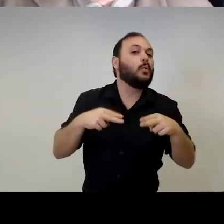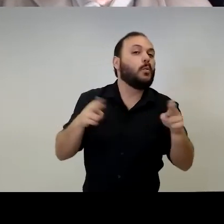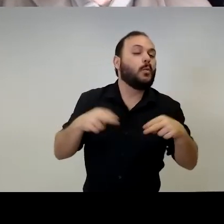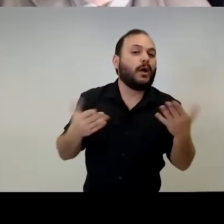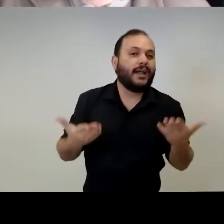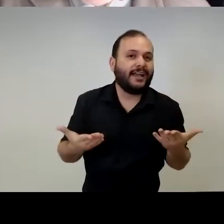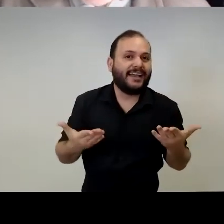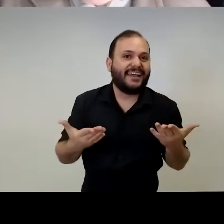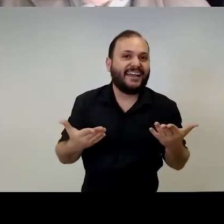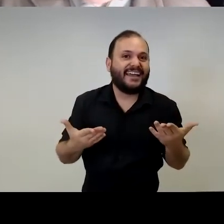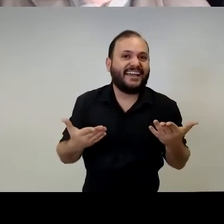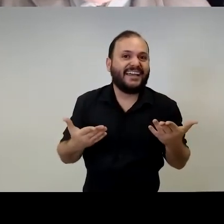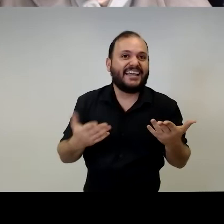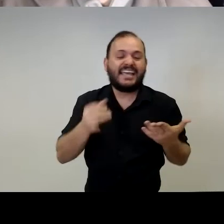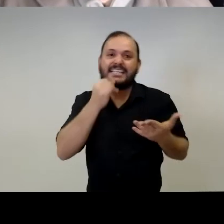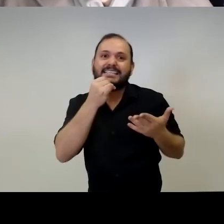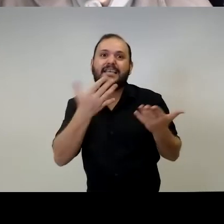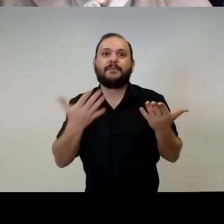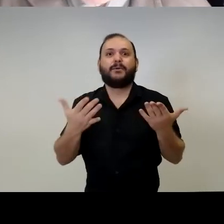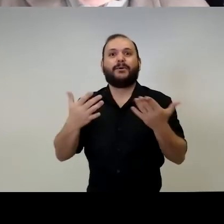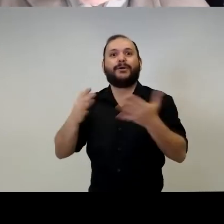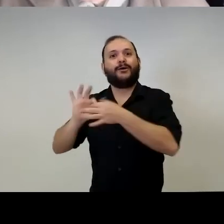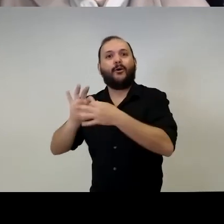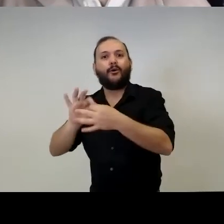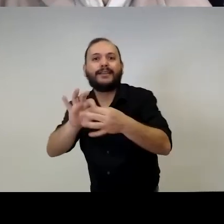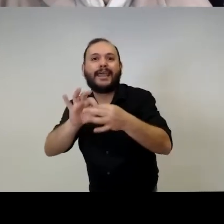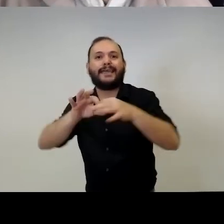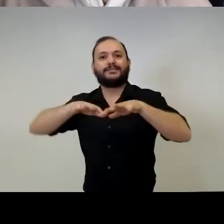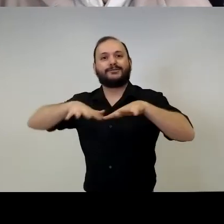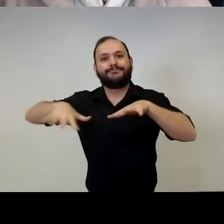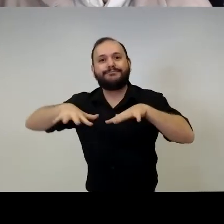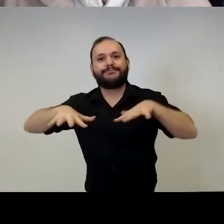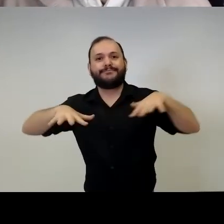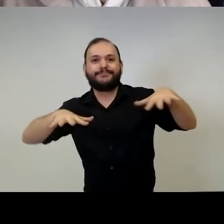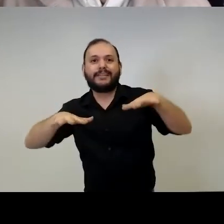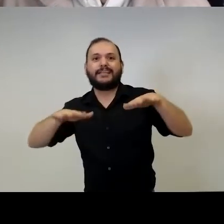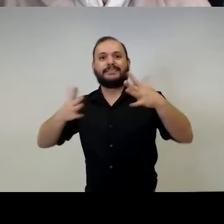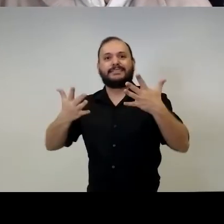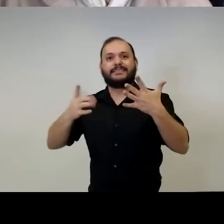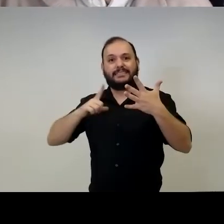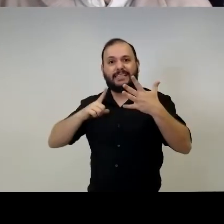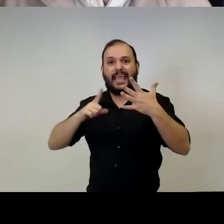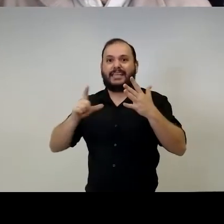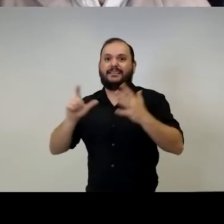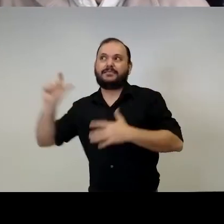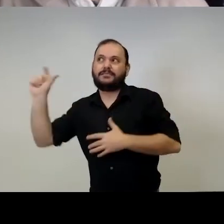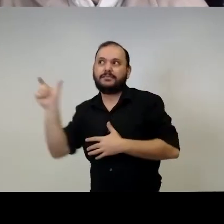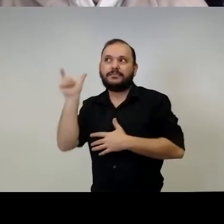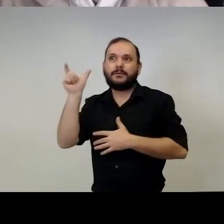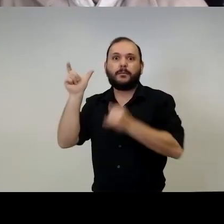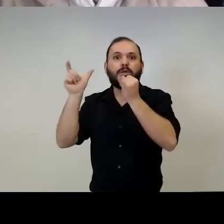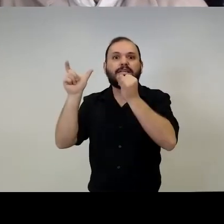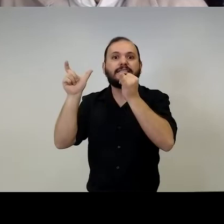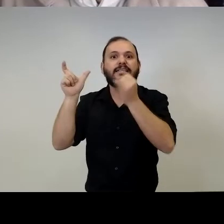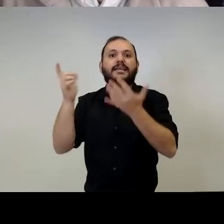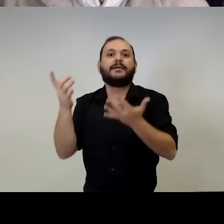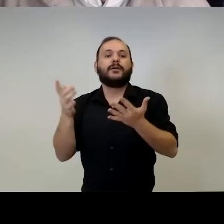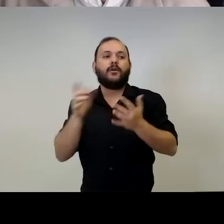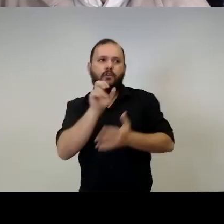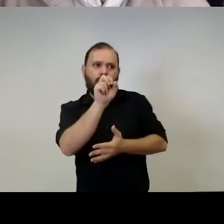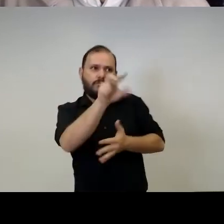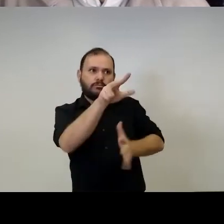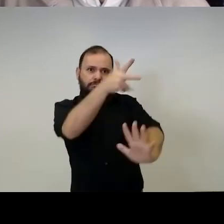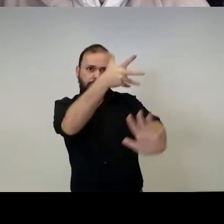settings or TV settings, as opposed to community settings, when you work from a sign language into a spoken language, when you